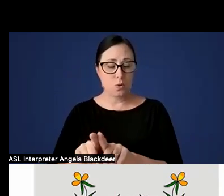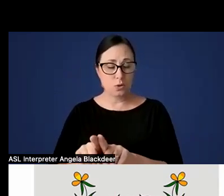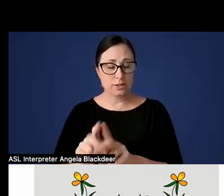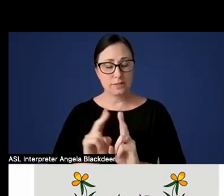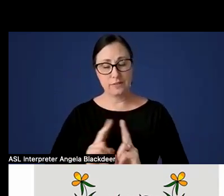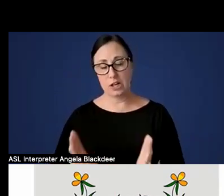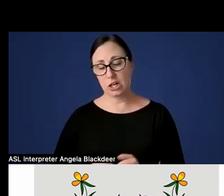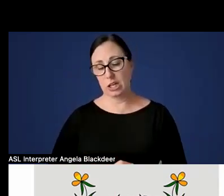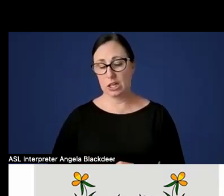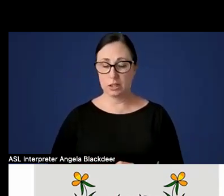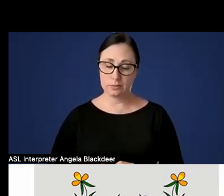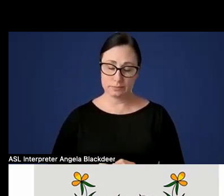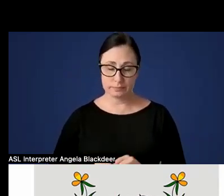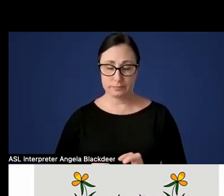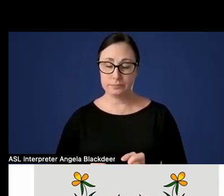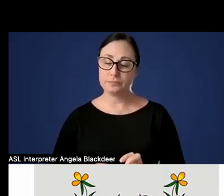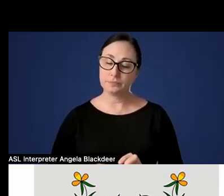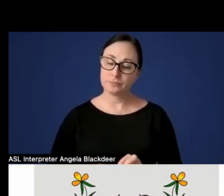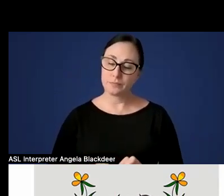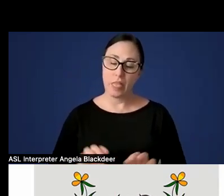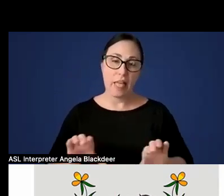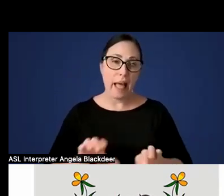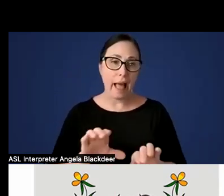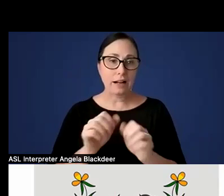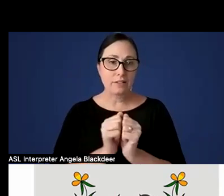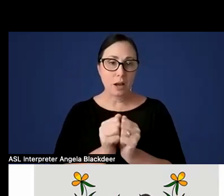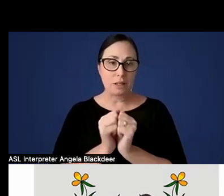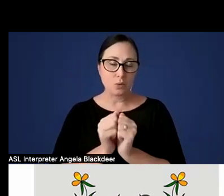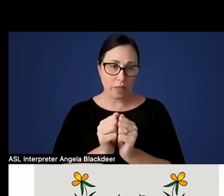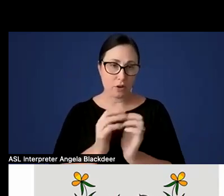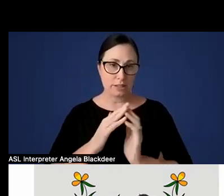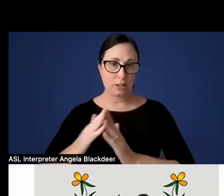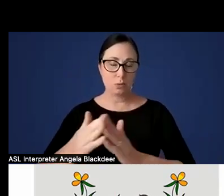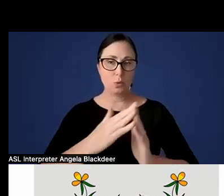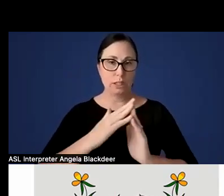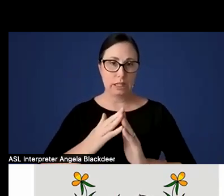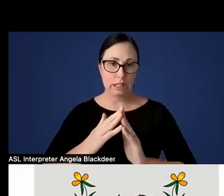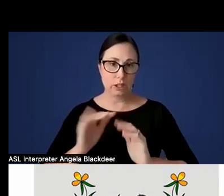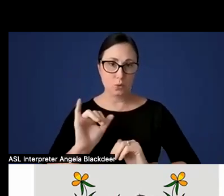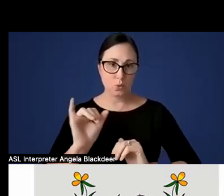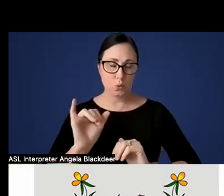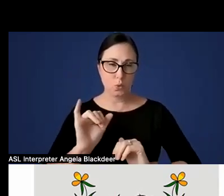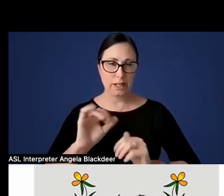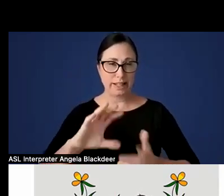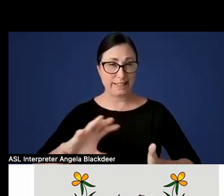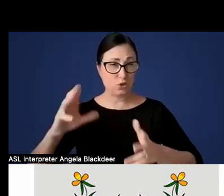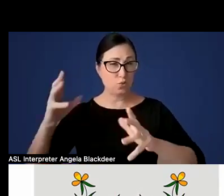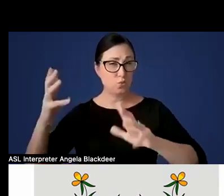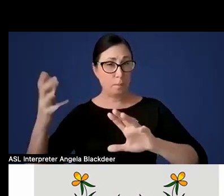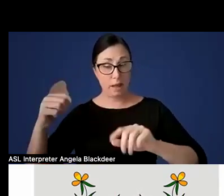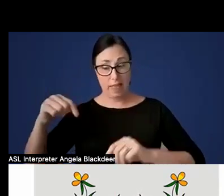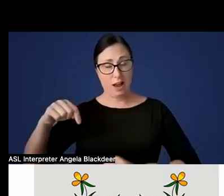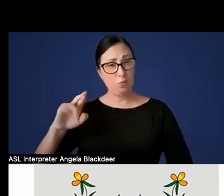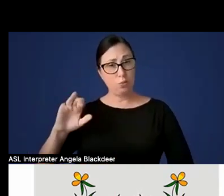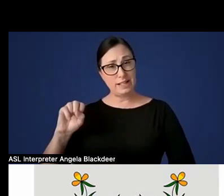very act of coming together as a community, can disrupt a lot of those risk factors.